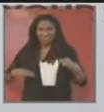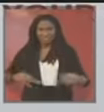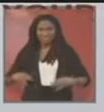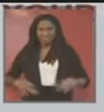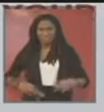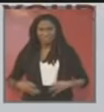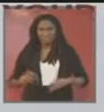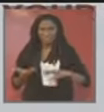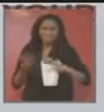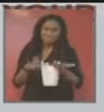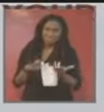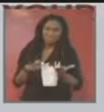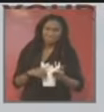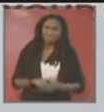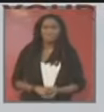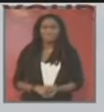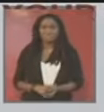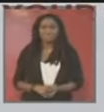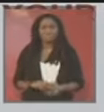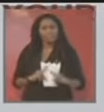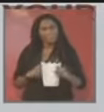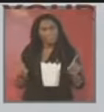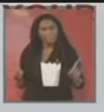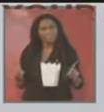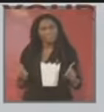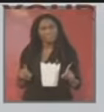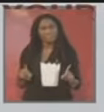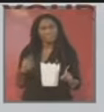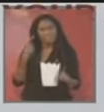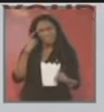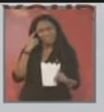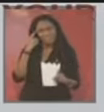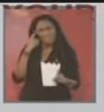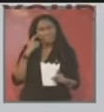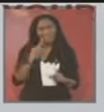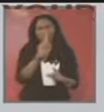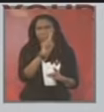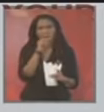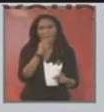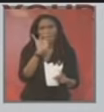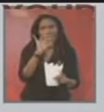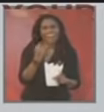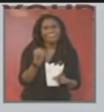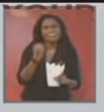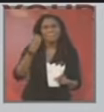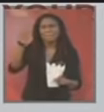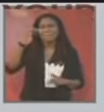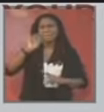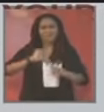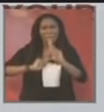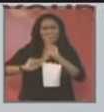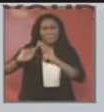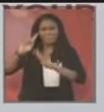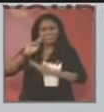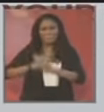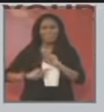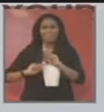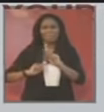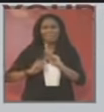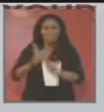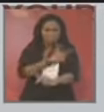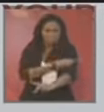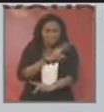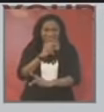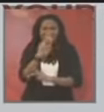vaccine was taken. So far, I believe there's upwards of 1.8 million people that would have taken that particular vaccine in the US. That is